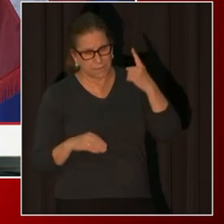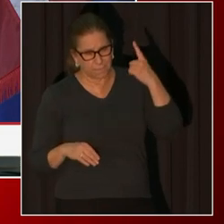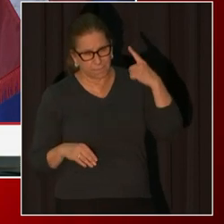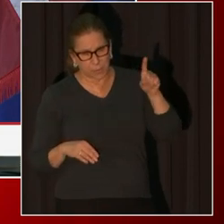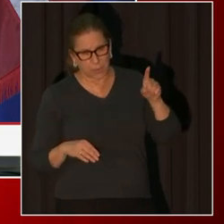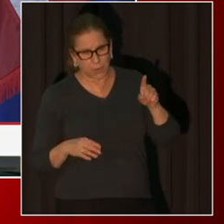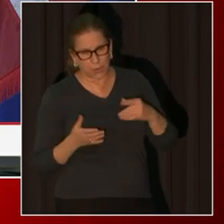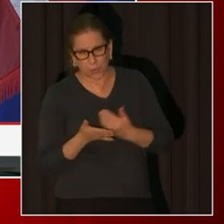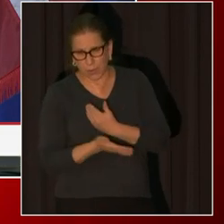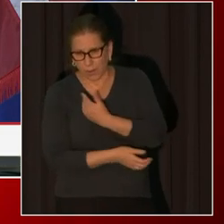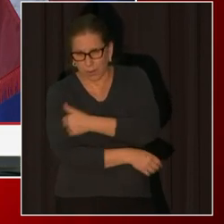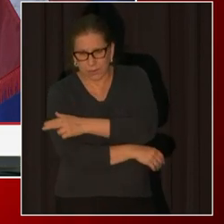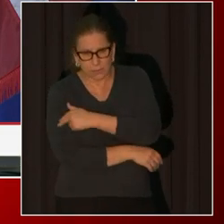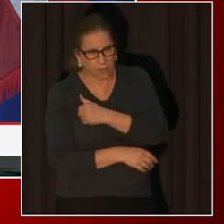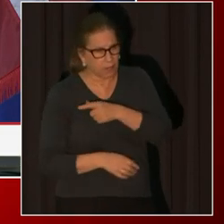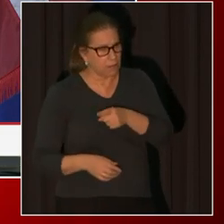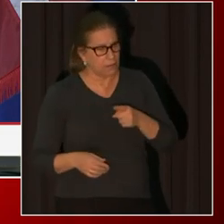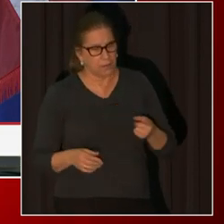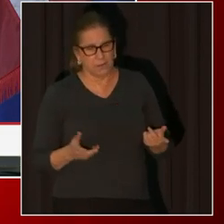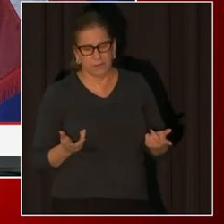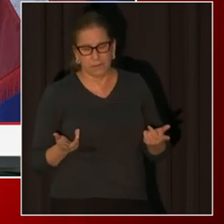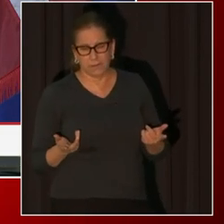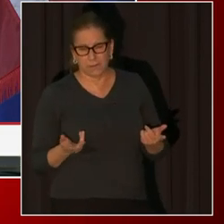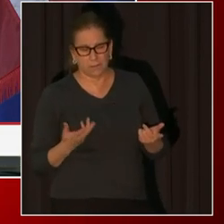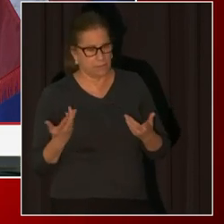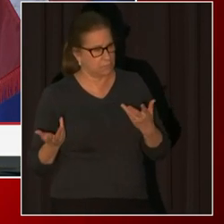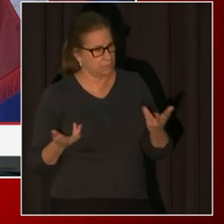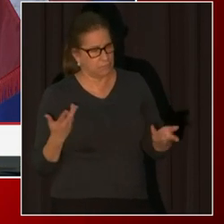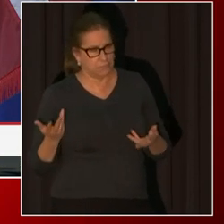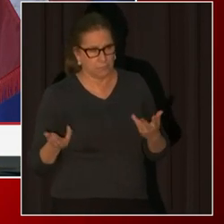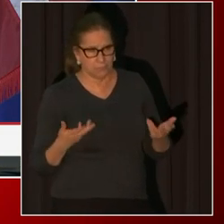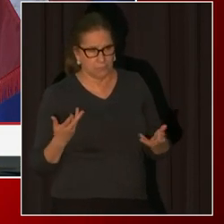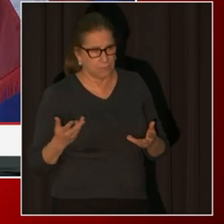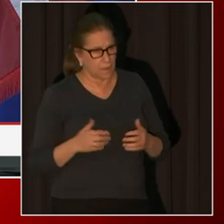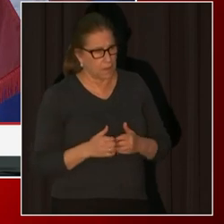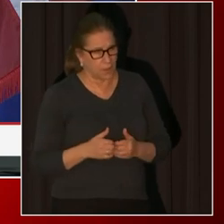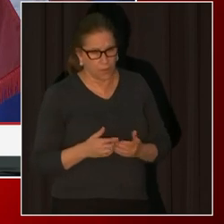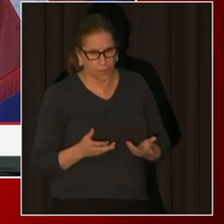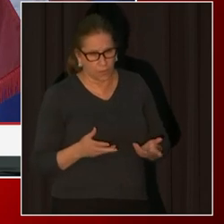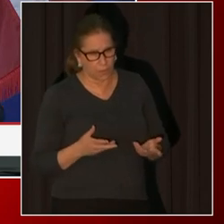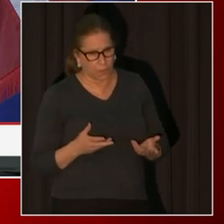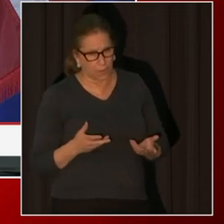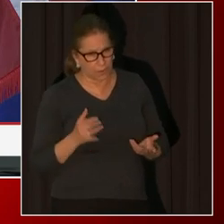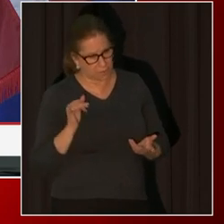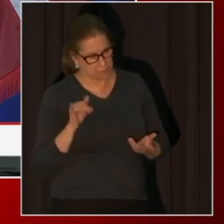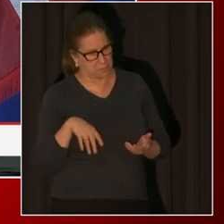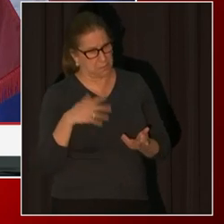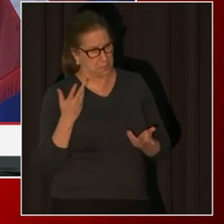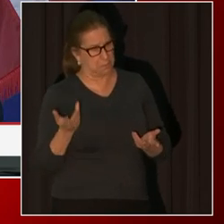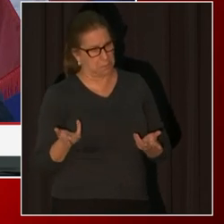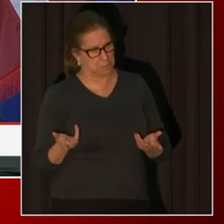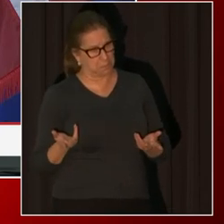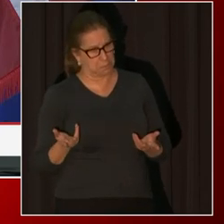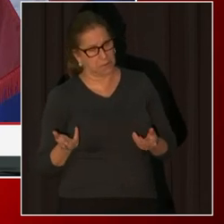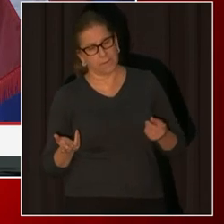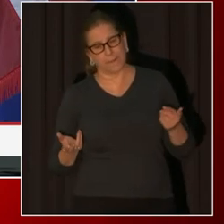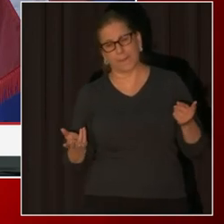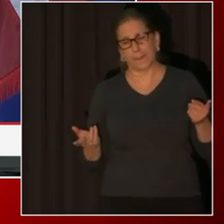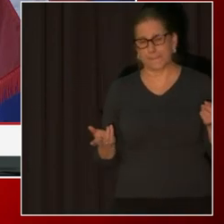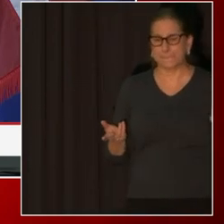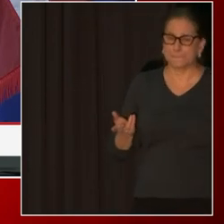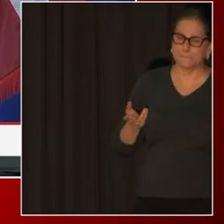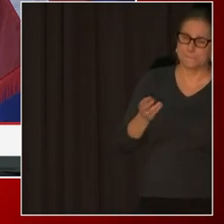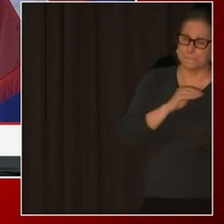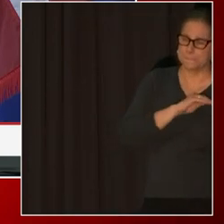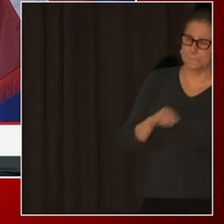other goodies given the situation the city's budget was in. I don't know if I would refer